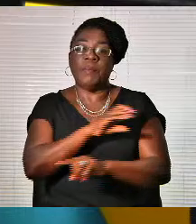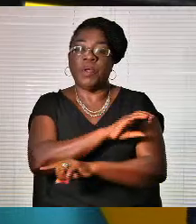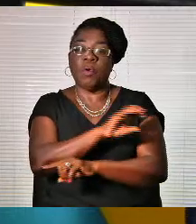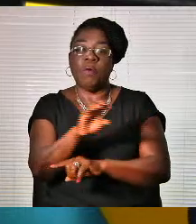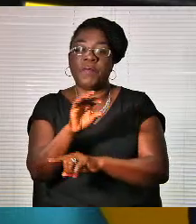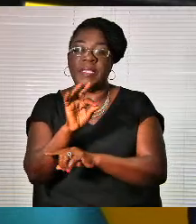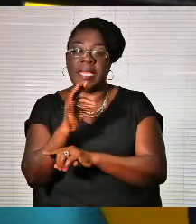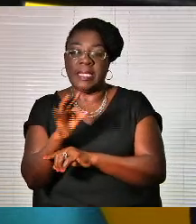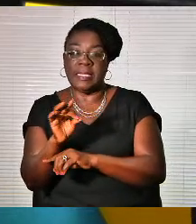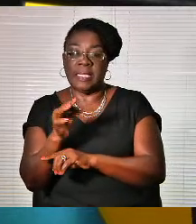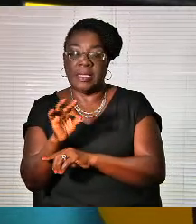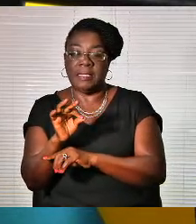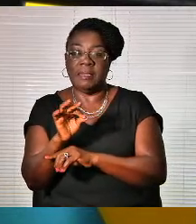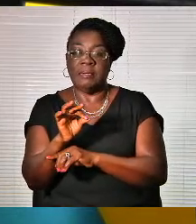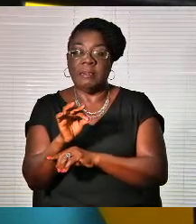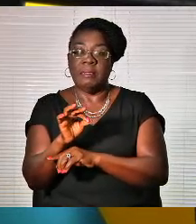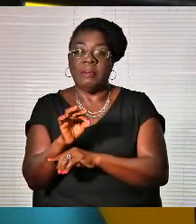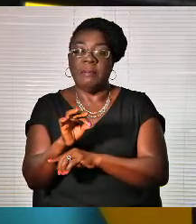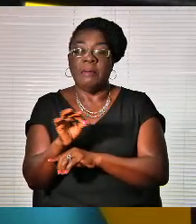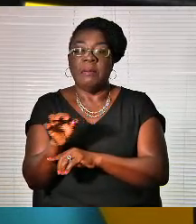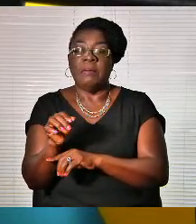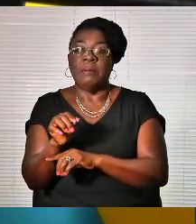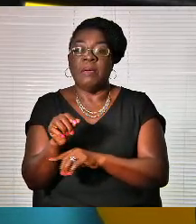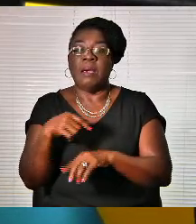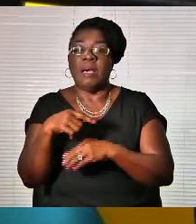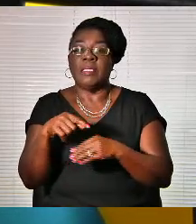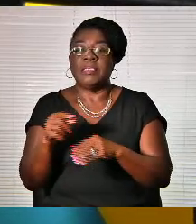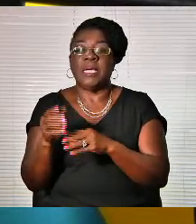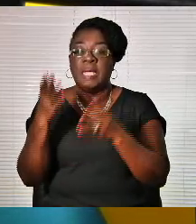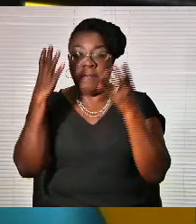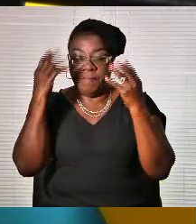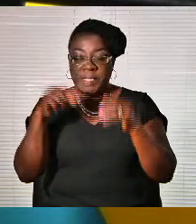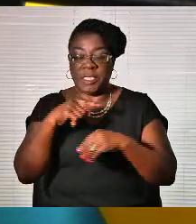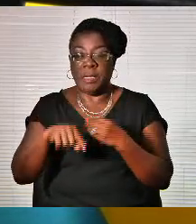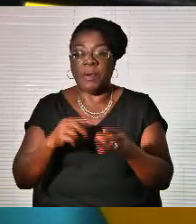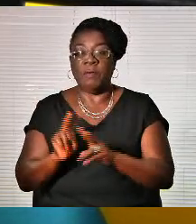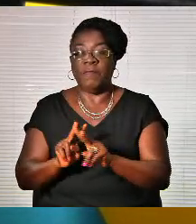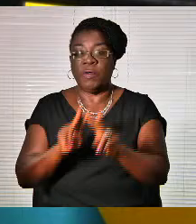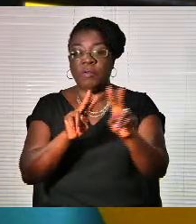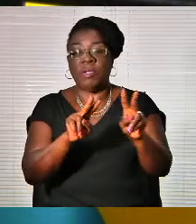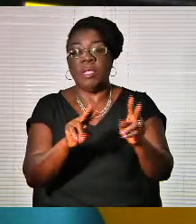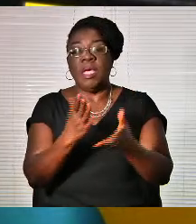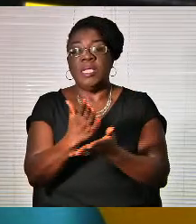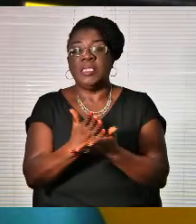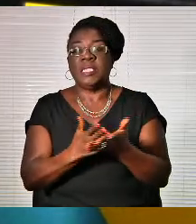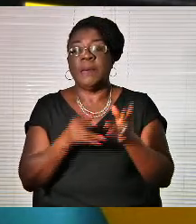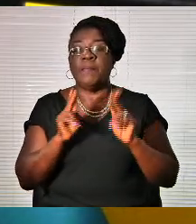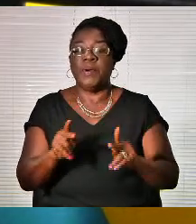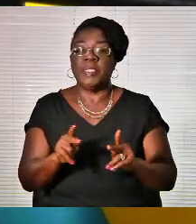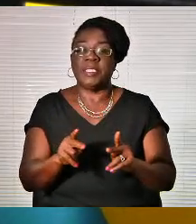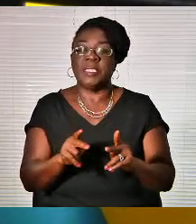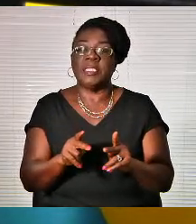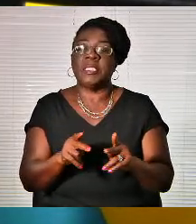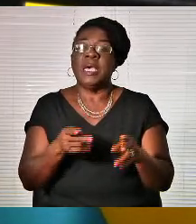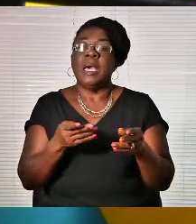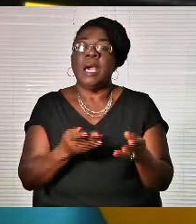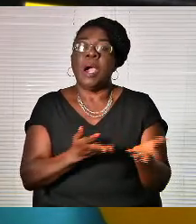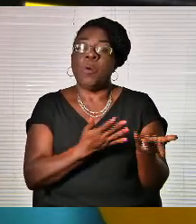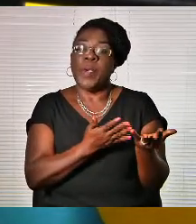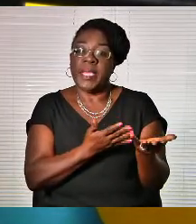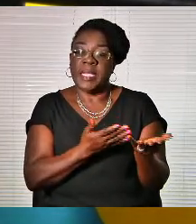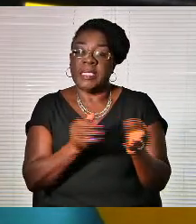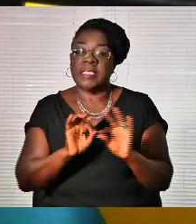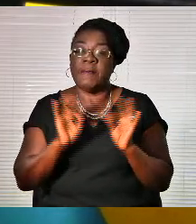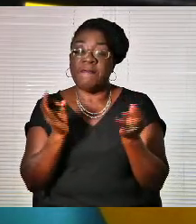in place as it pertains to funerals, some members of the public are opting to wait until